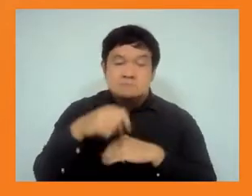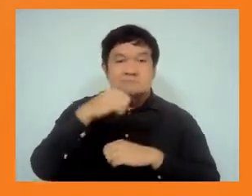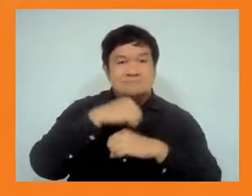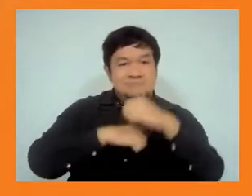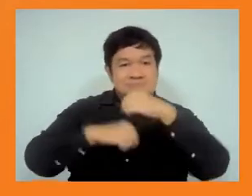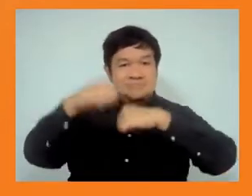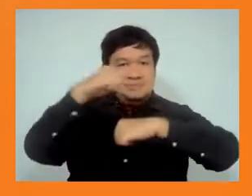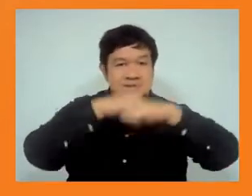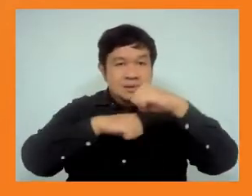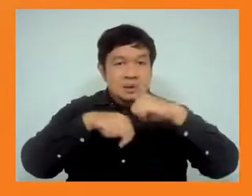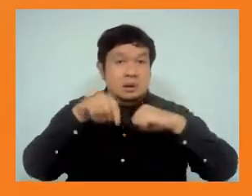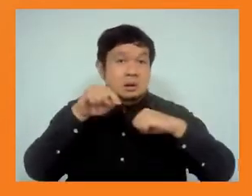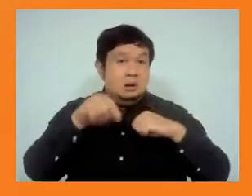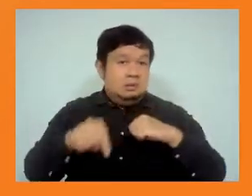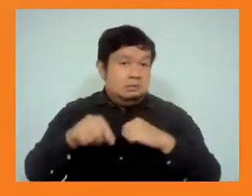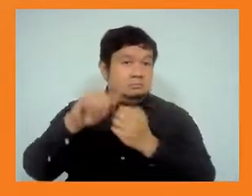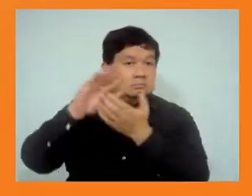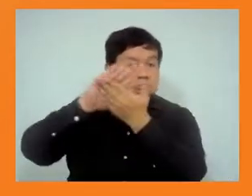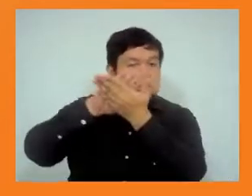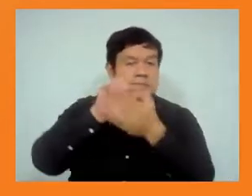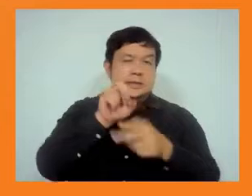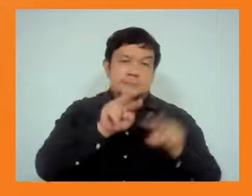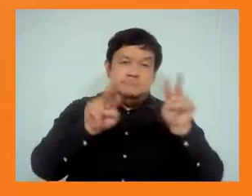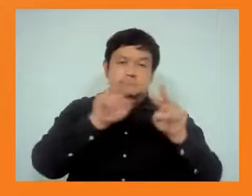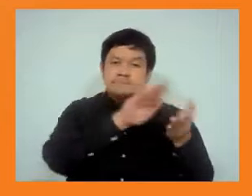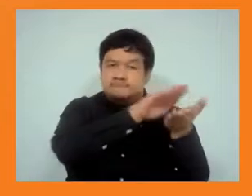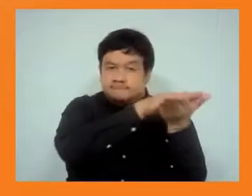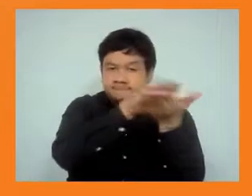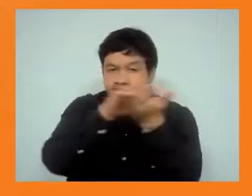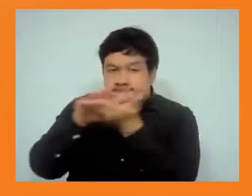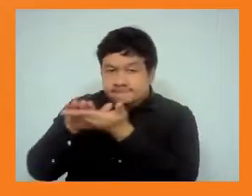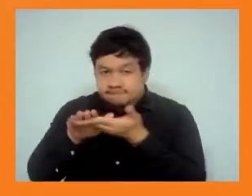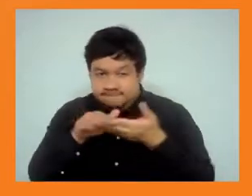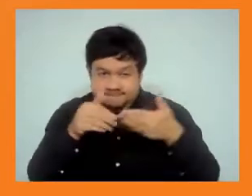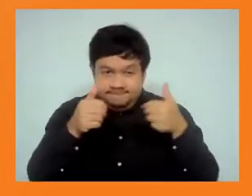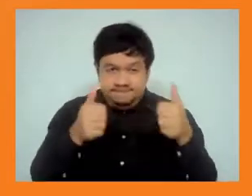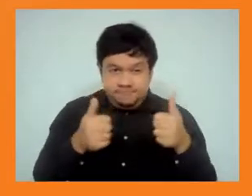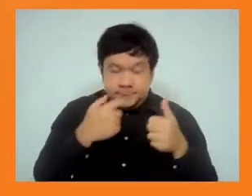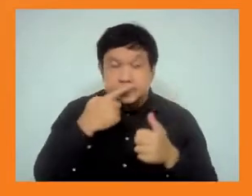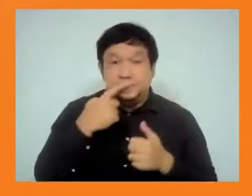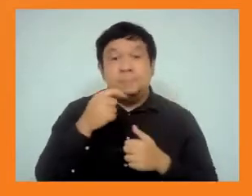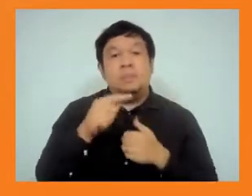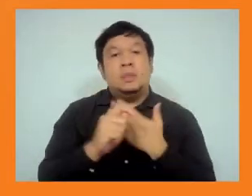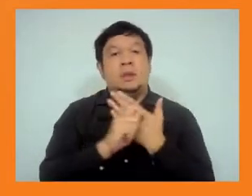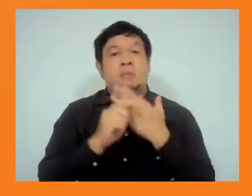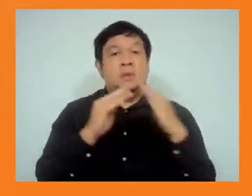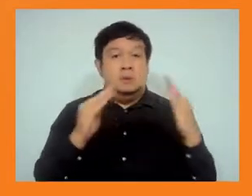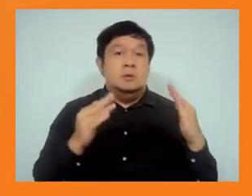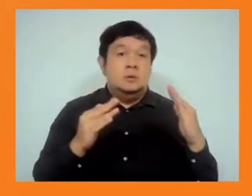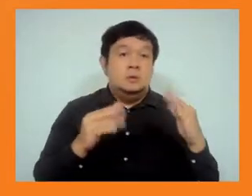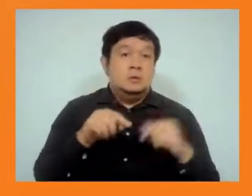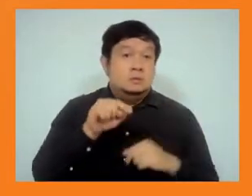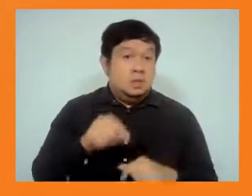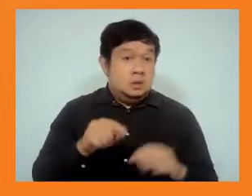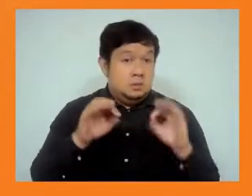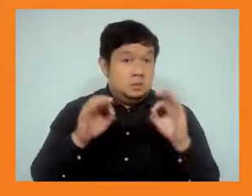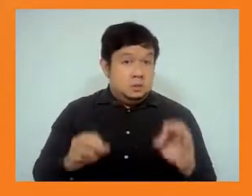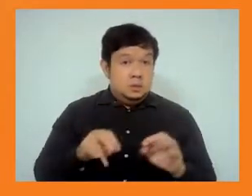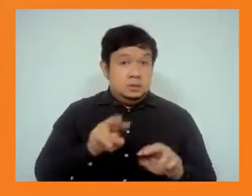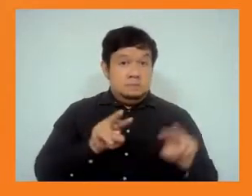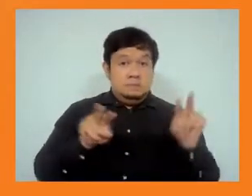and the South Asian department that we sat with, we saw that there was no redress. And instead, the complainants were made to